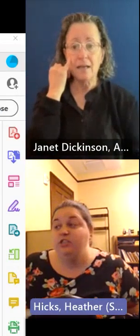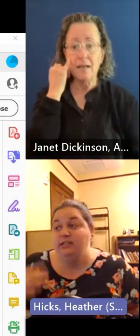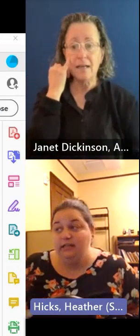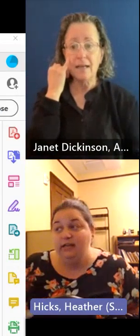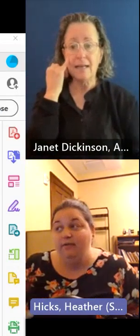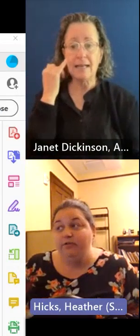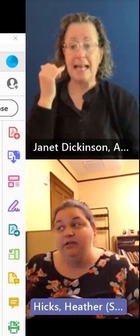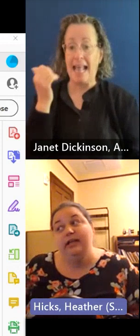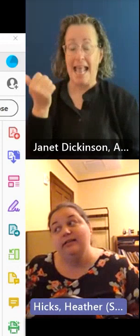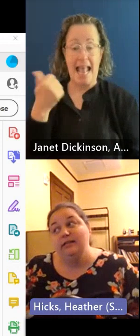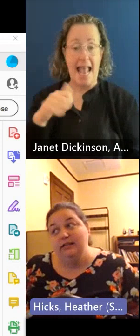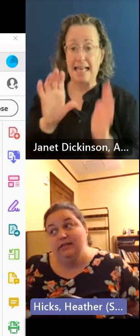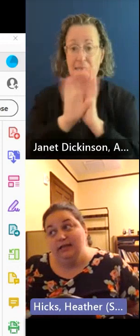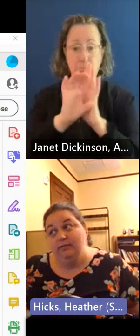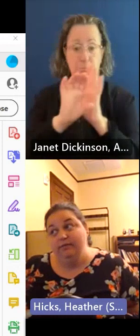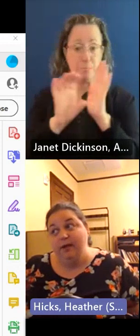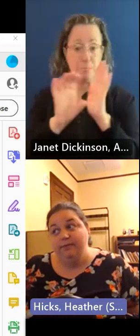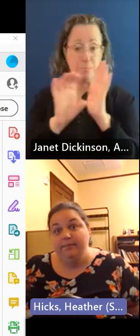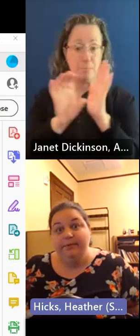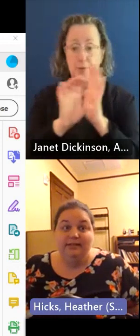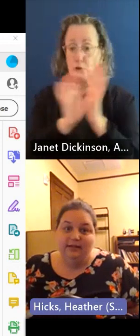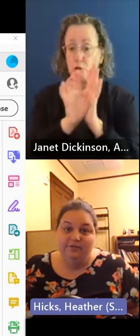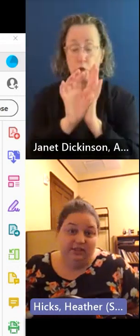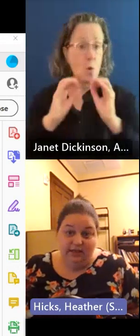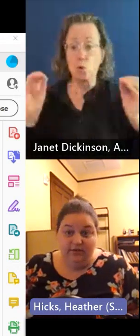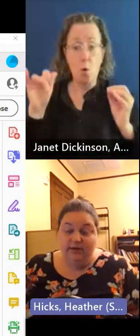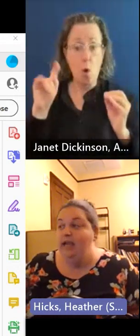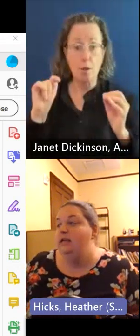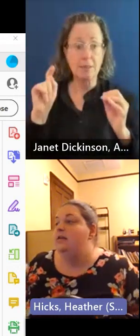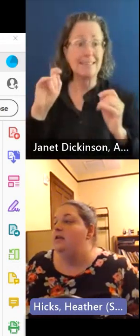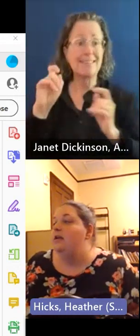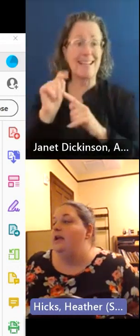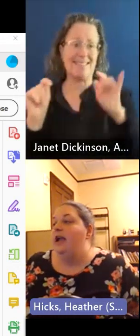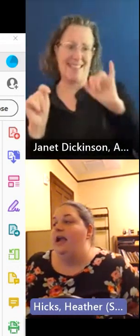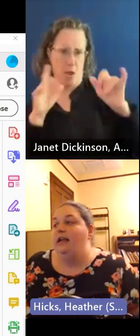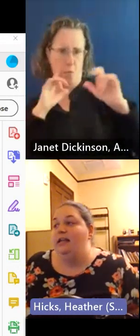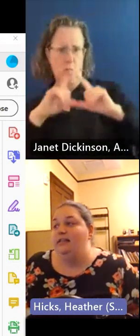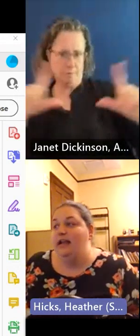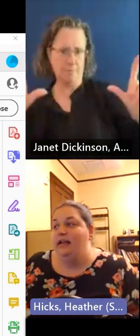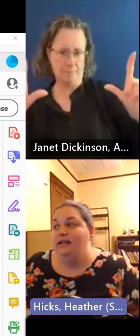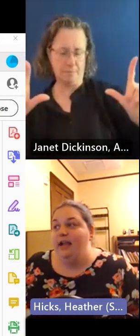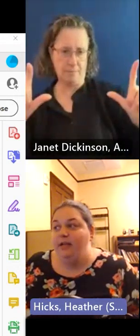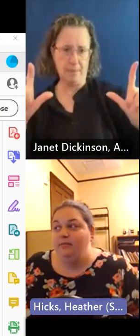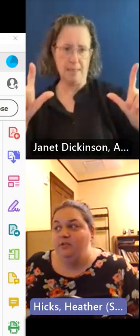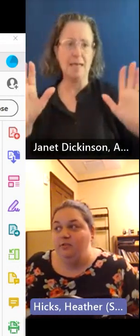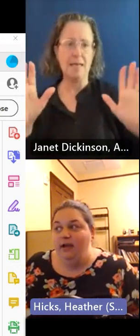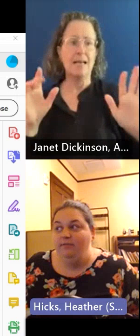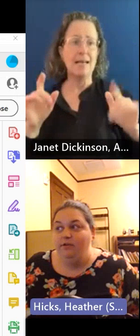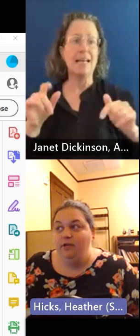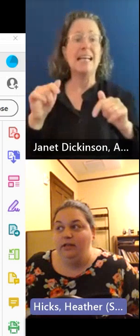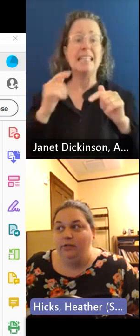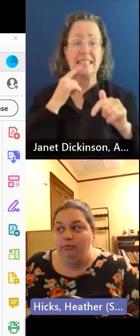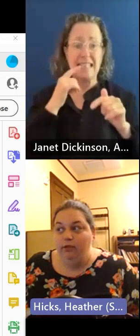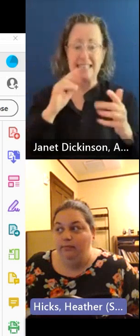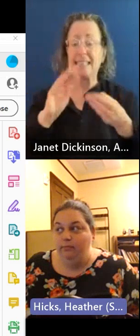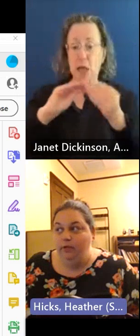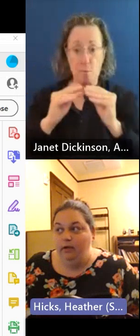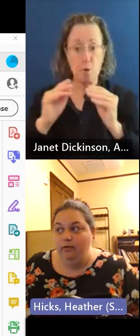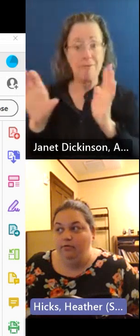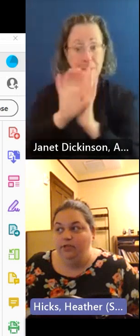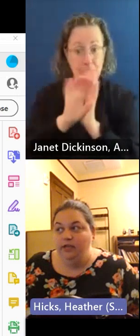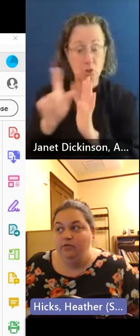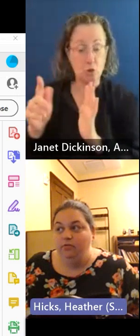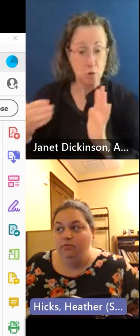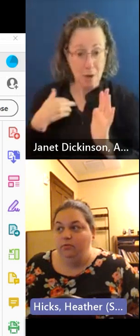any images that didn't have alternate text, this thing would have popped up instead of just saying okay. And it says how many images you have, and you can click through them